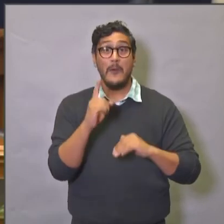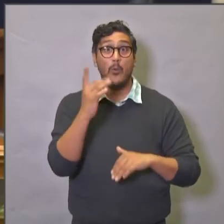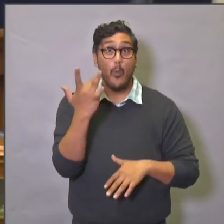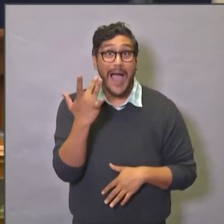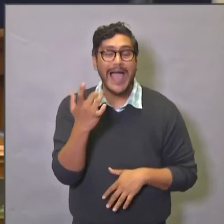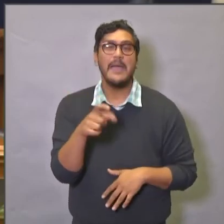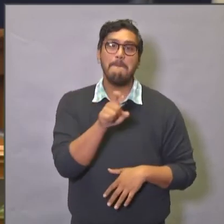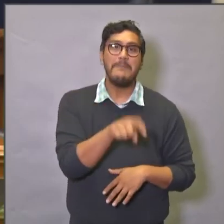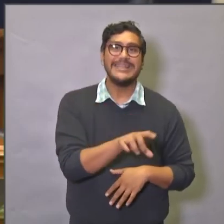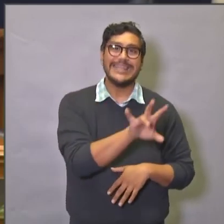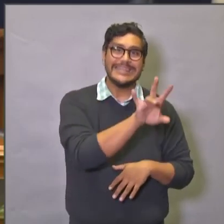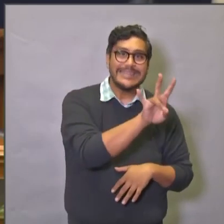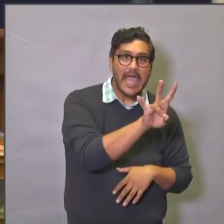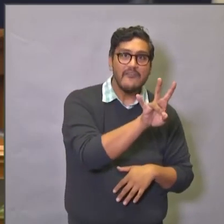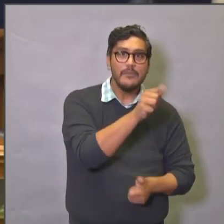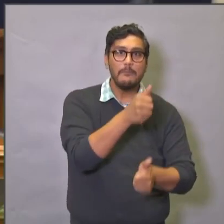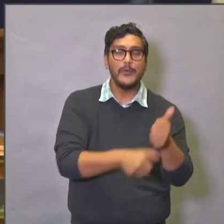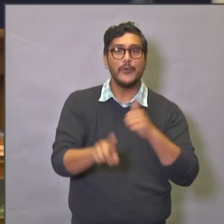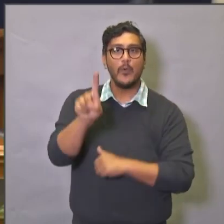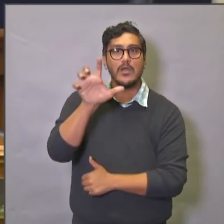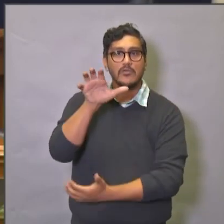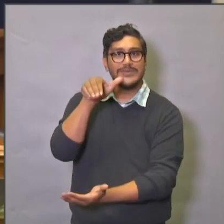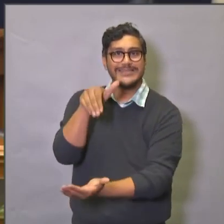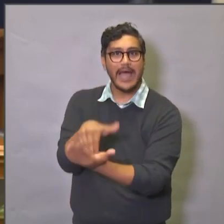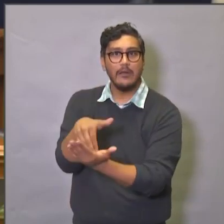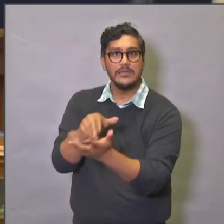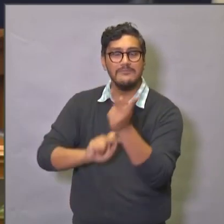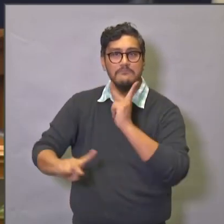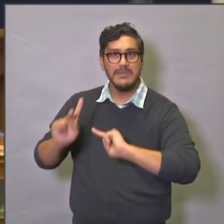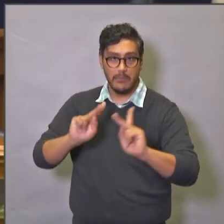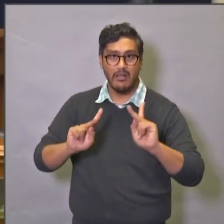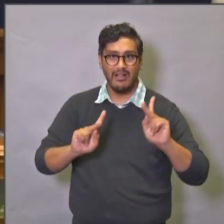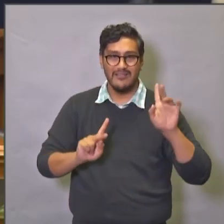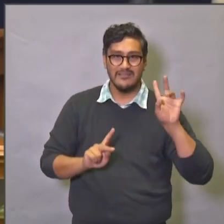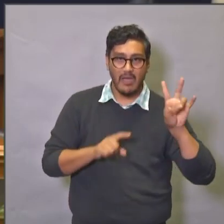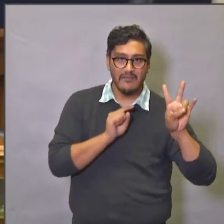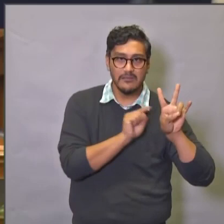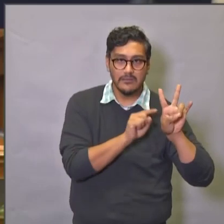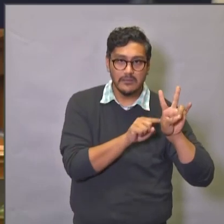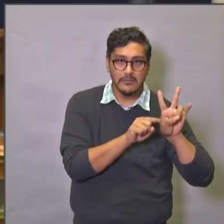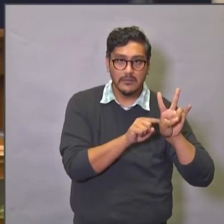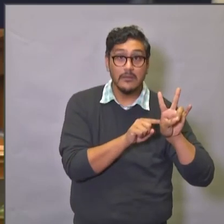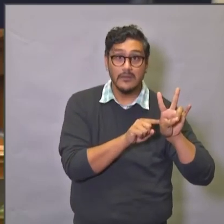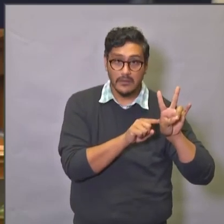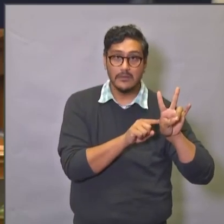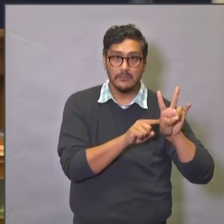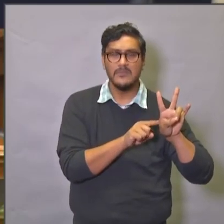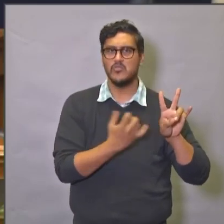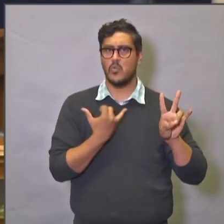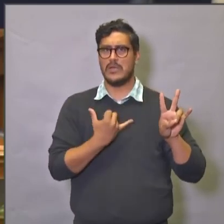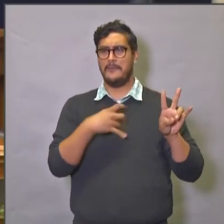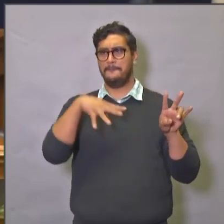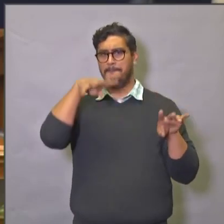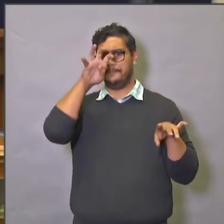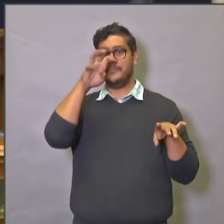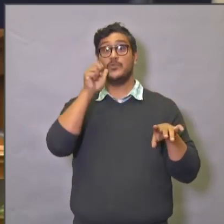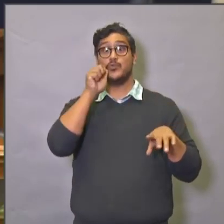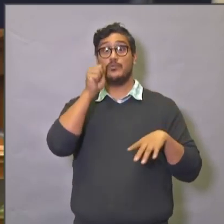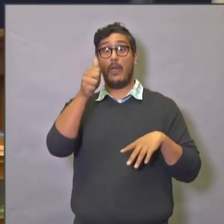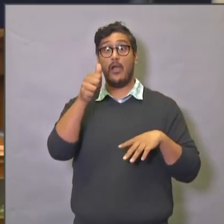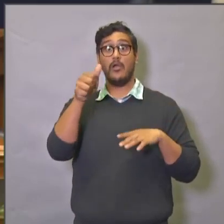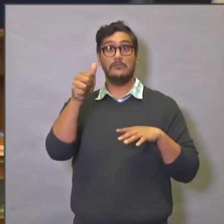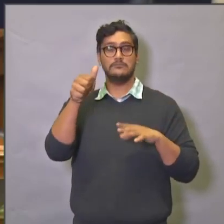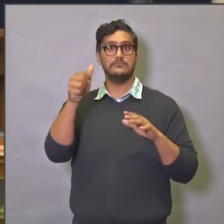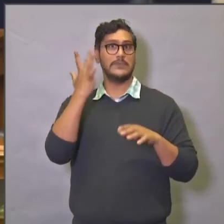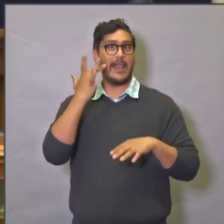per 100,000 people. So we have 1 qualifying week. The question is, when the state releases the metrics tomorrow, do